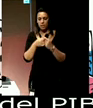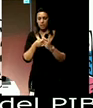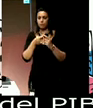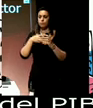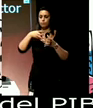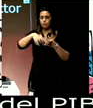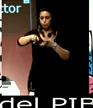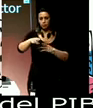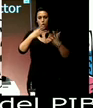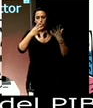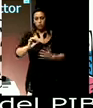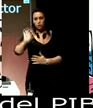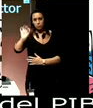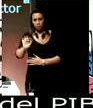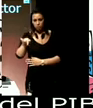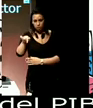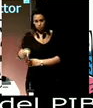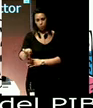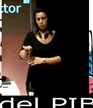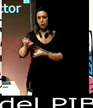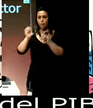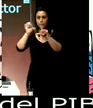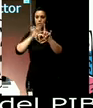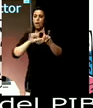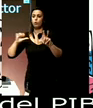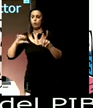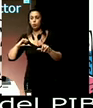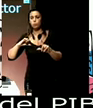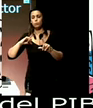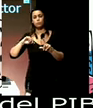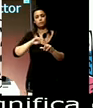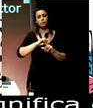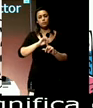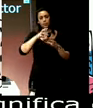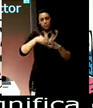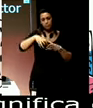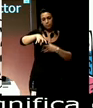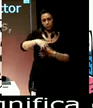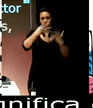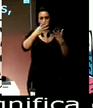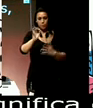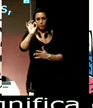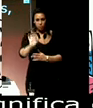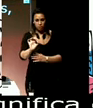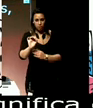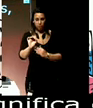small companies, family companies. Most of them are